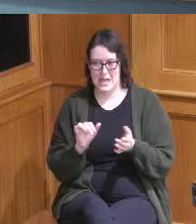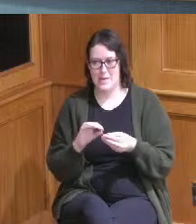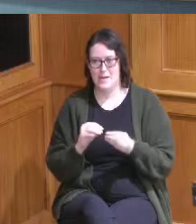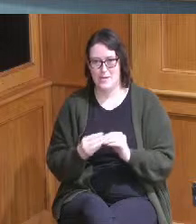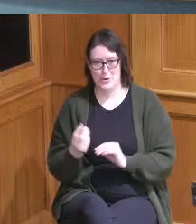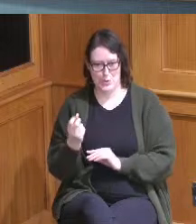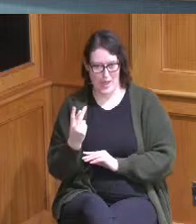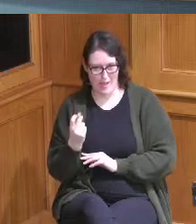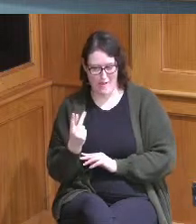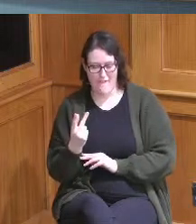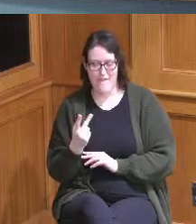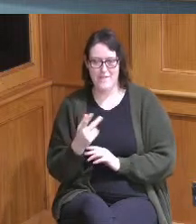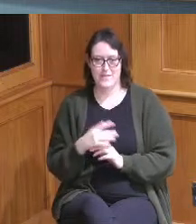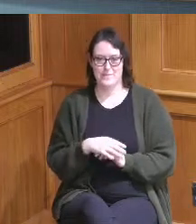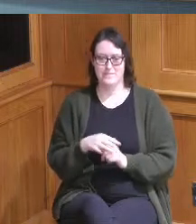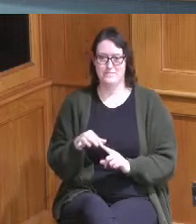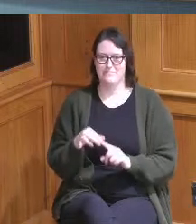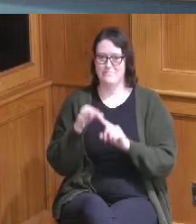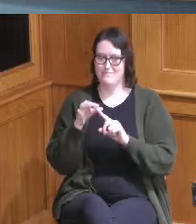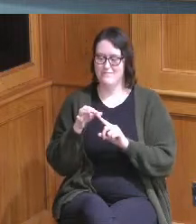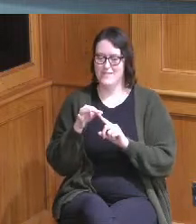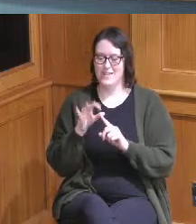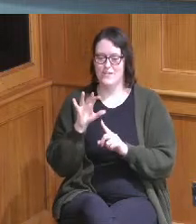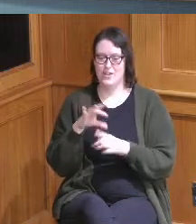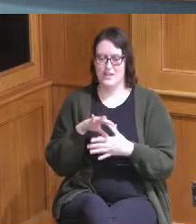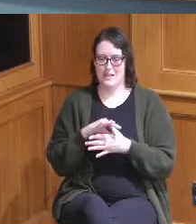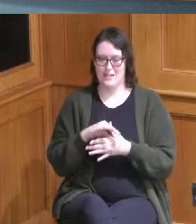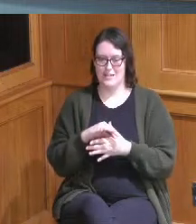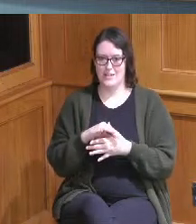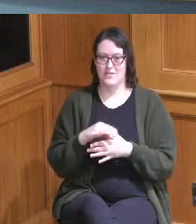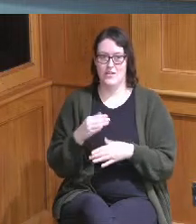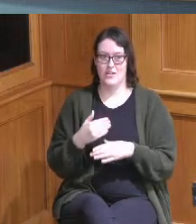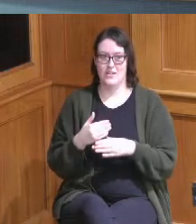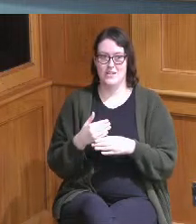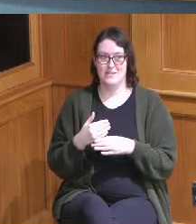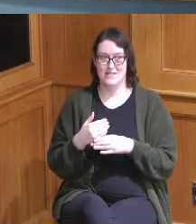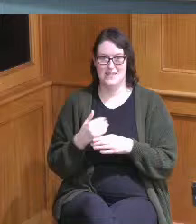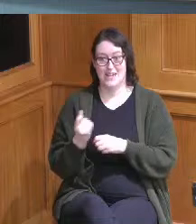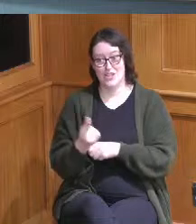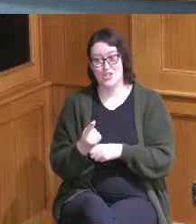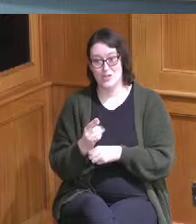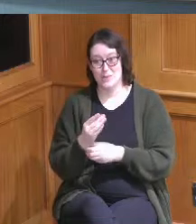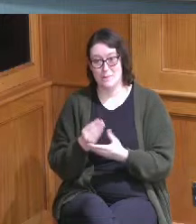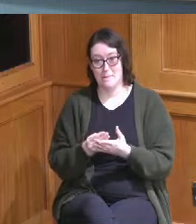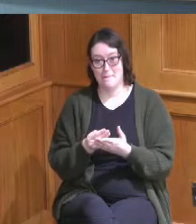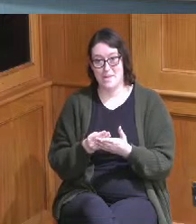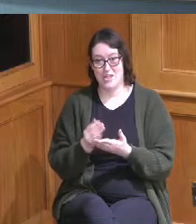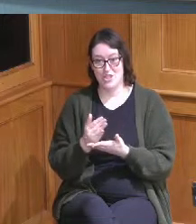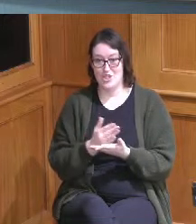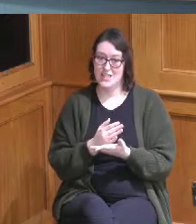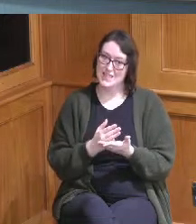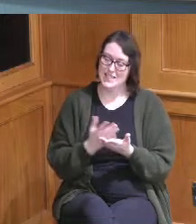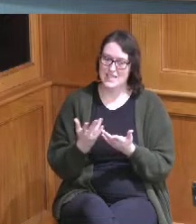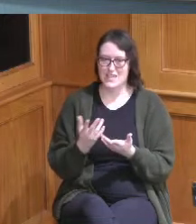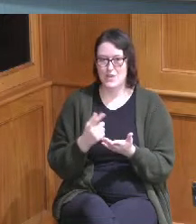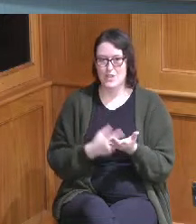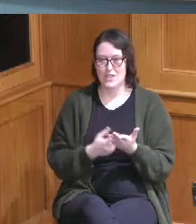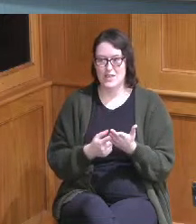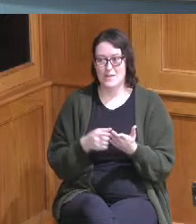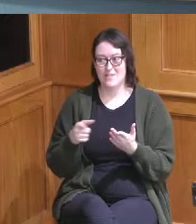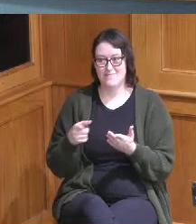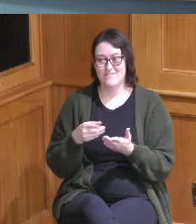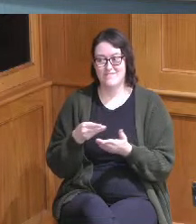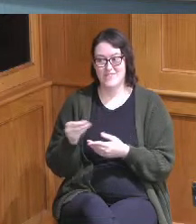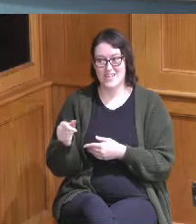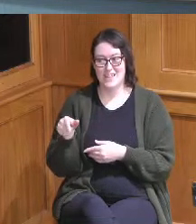number 12, particularly in the context of the upcoming budget, which is where we have the conversation about funding this program. And